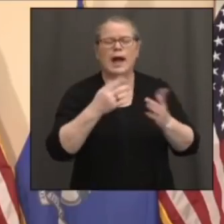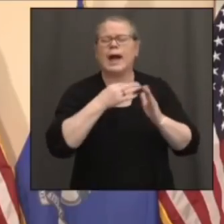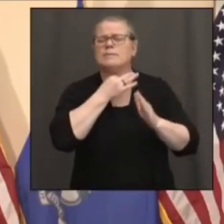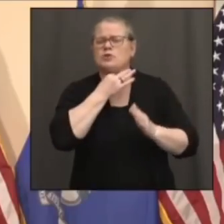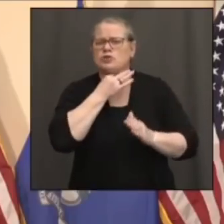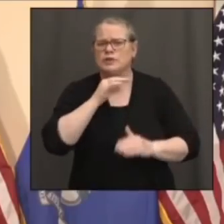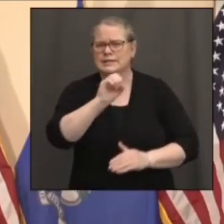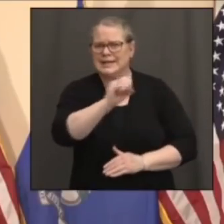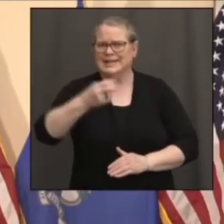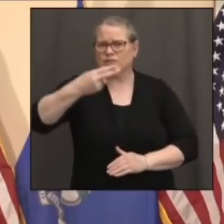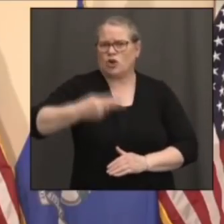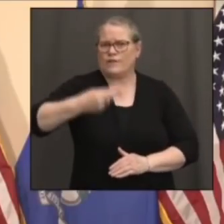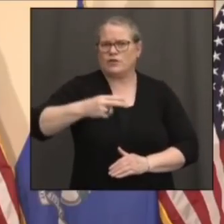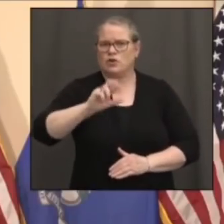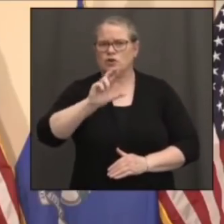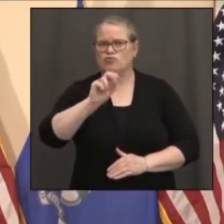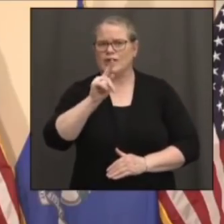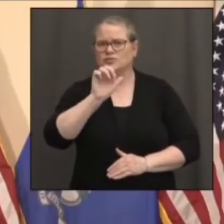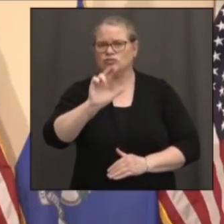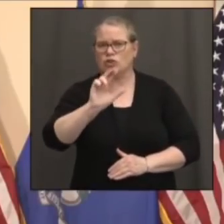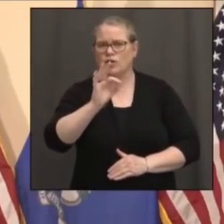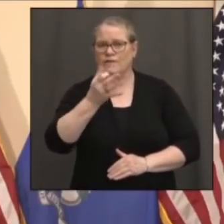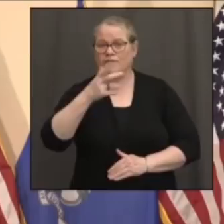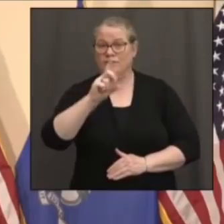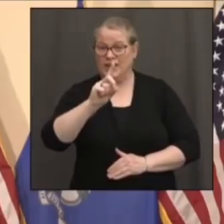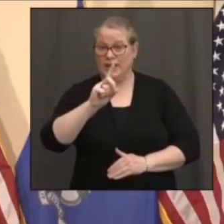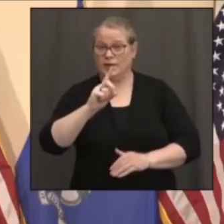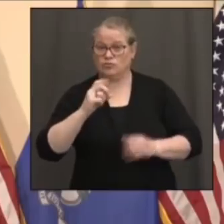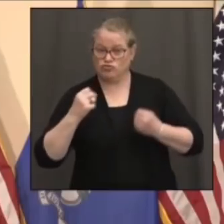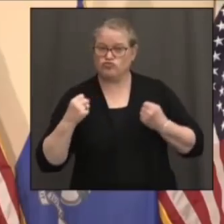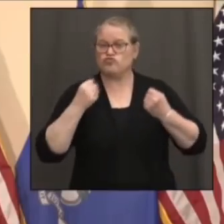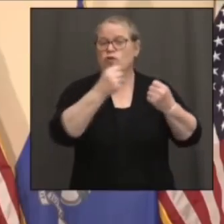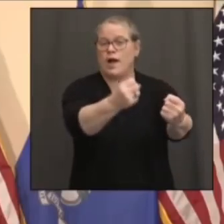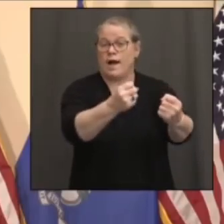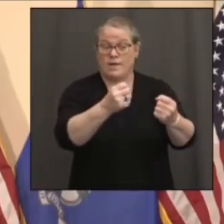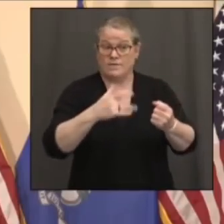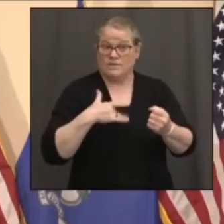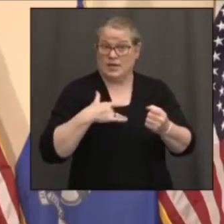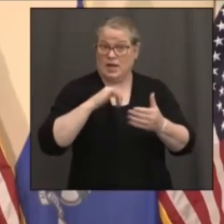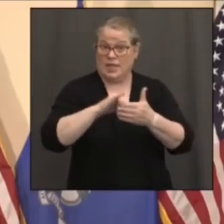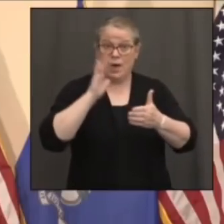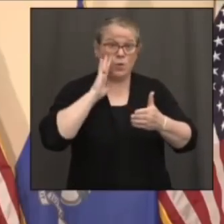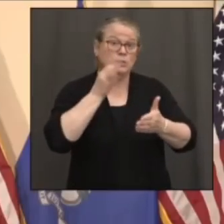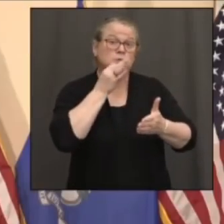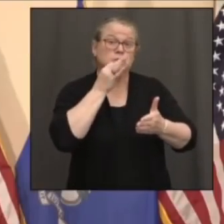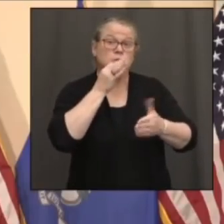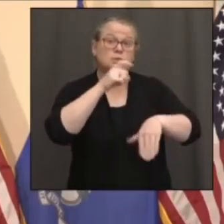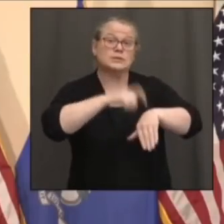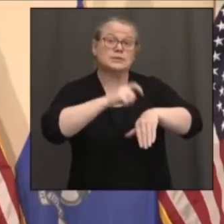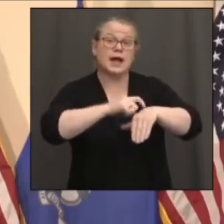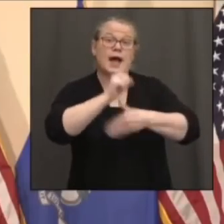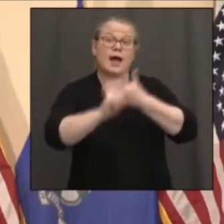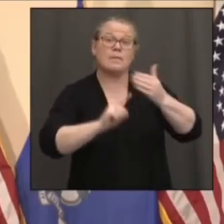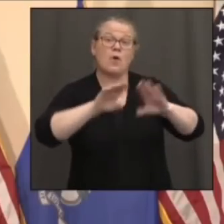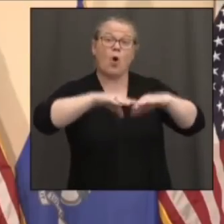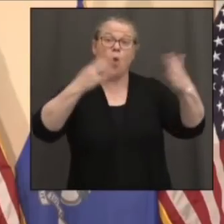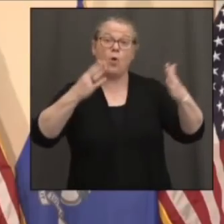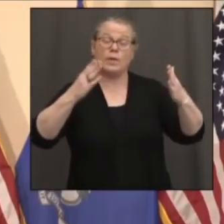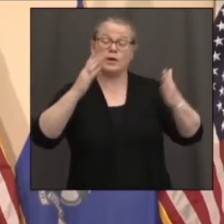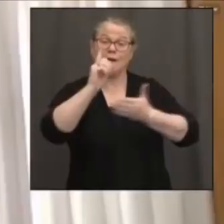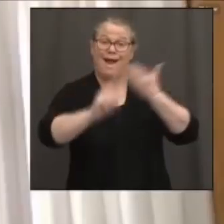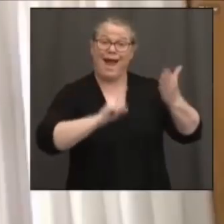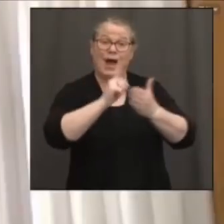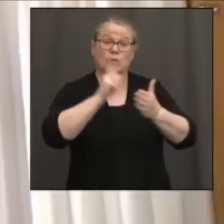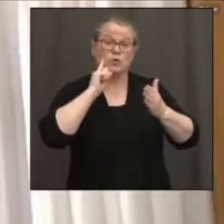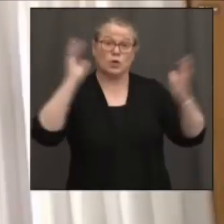whether there's any plan to scale back hours there or to close the site in the coming days or weeks. No plans to close it at this point.